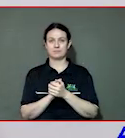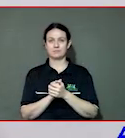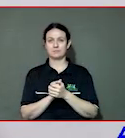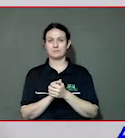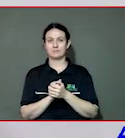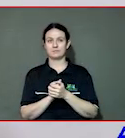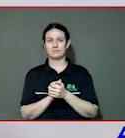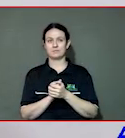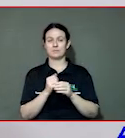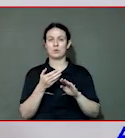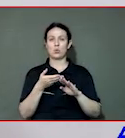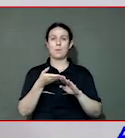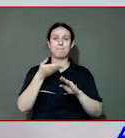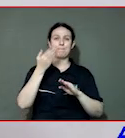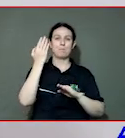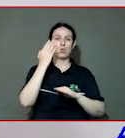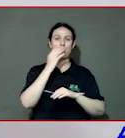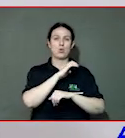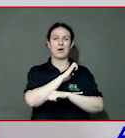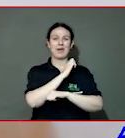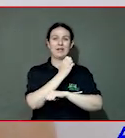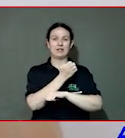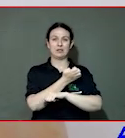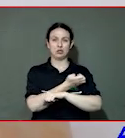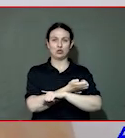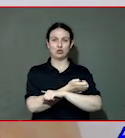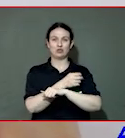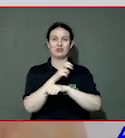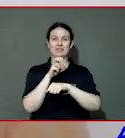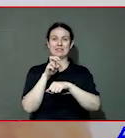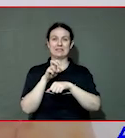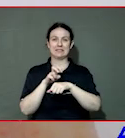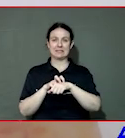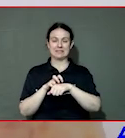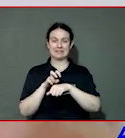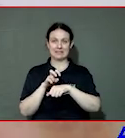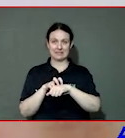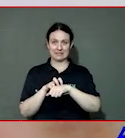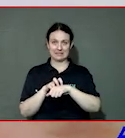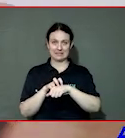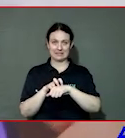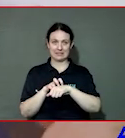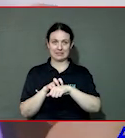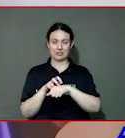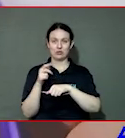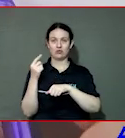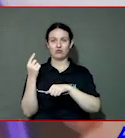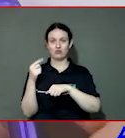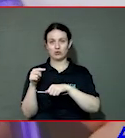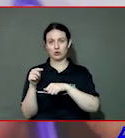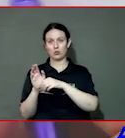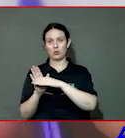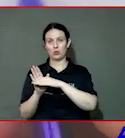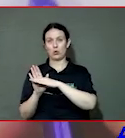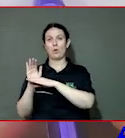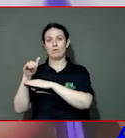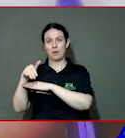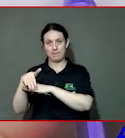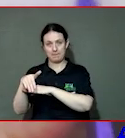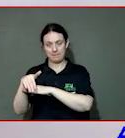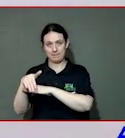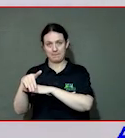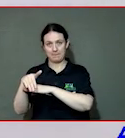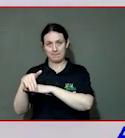more energy is needed to overcome